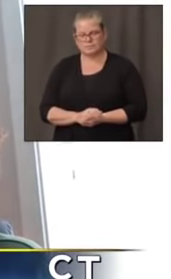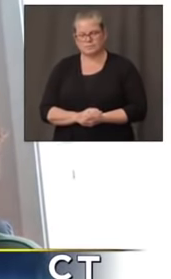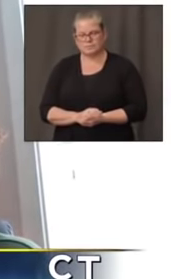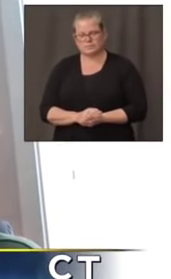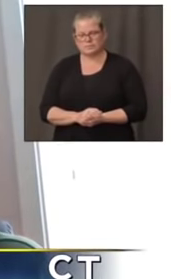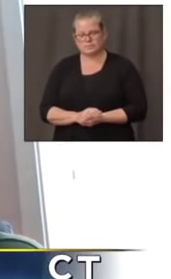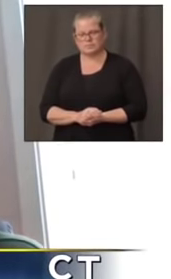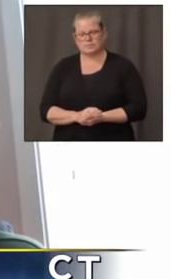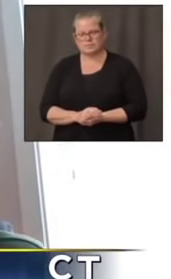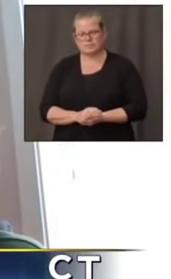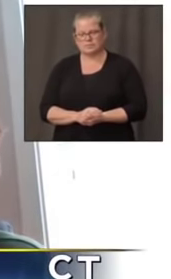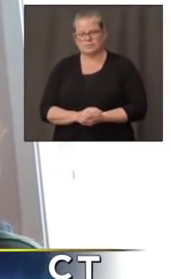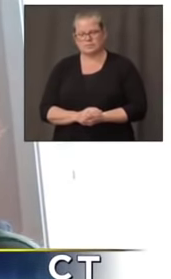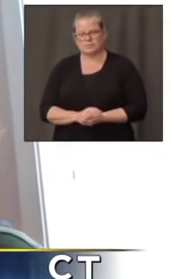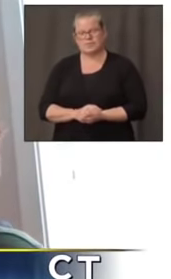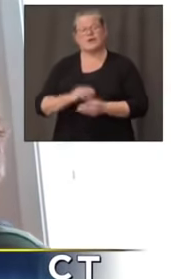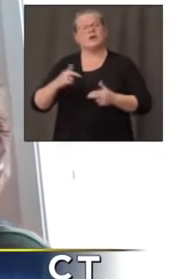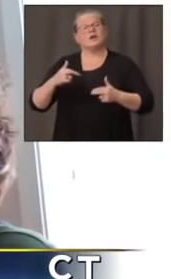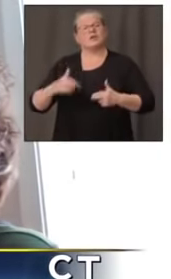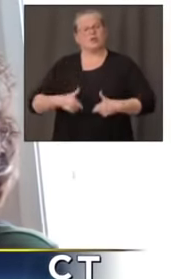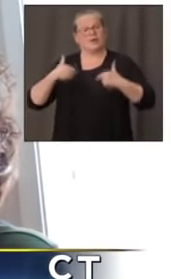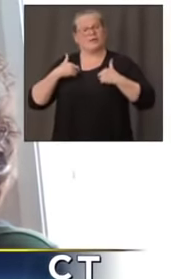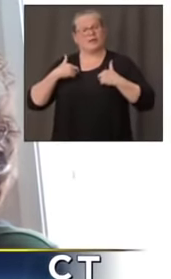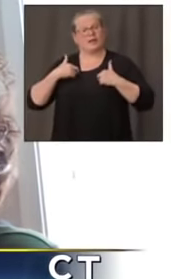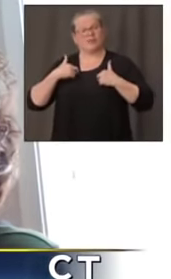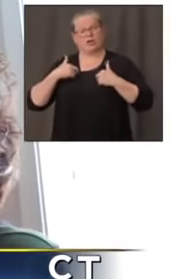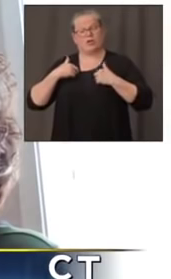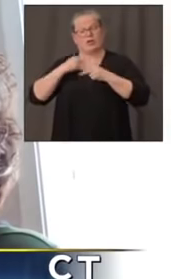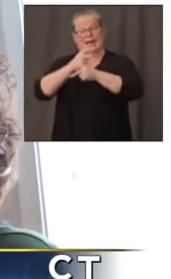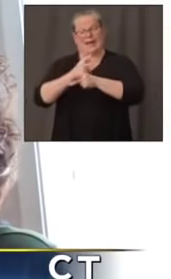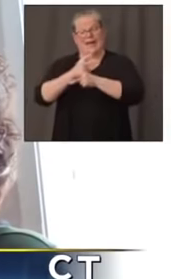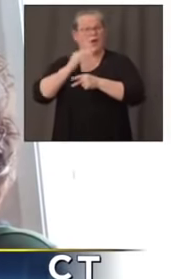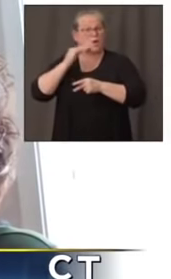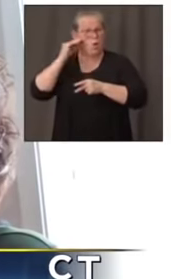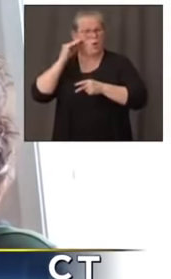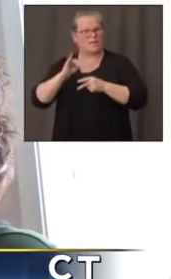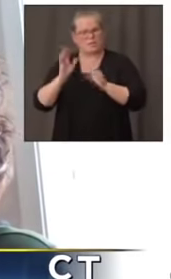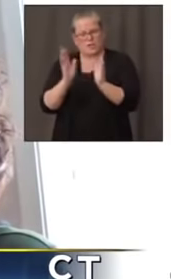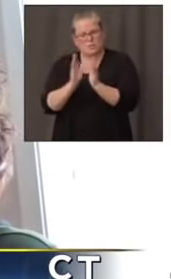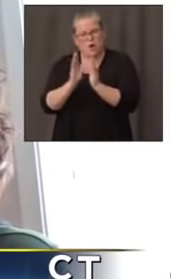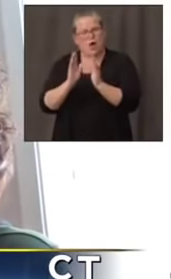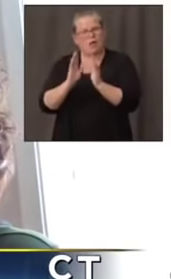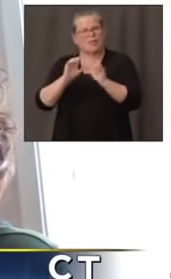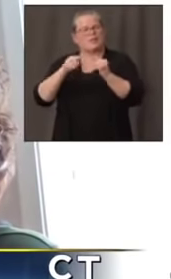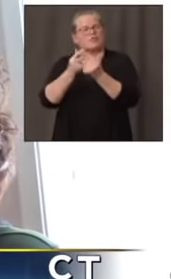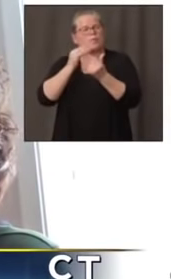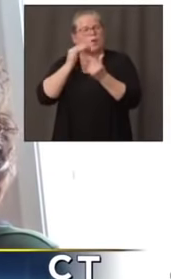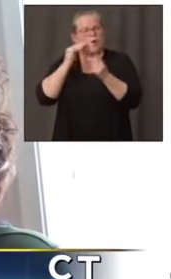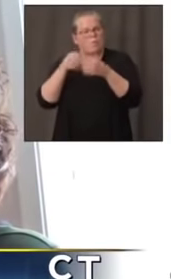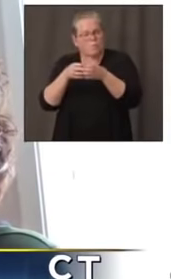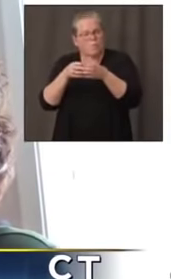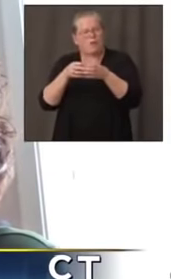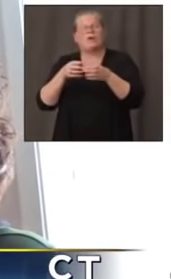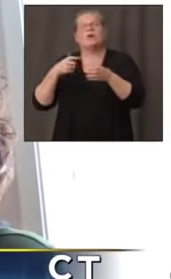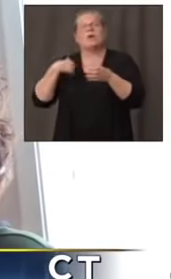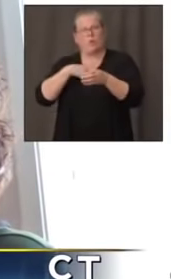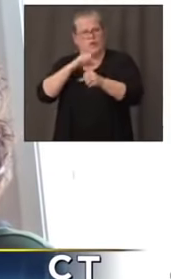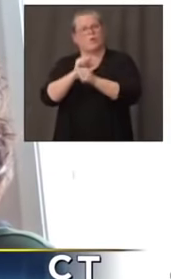homes are a small type of congregate setting, and we've been working with them and some of